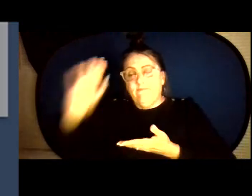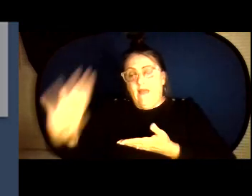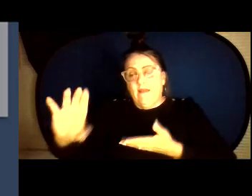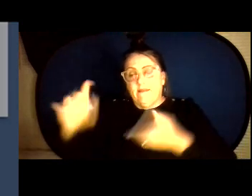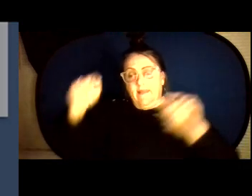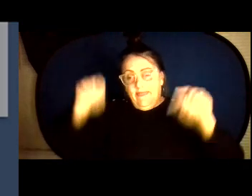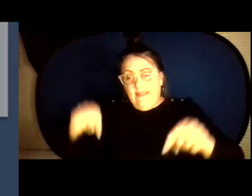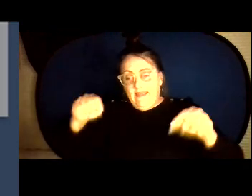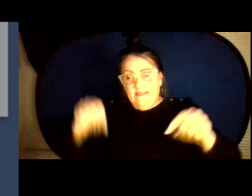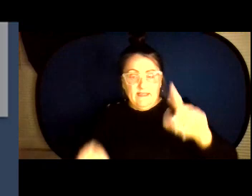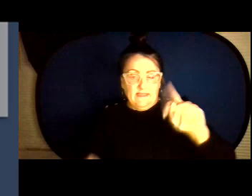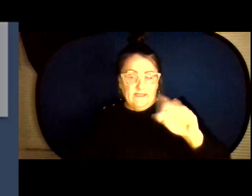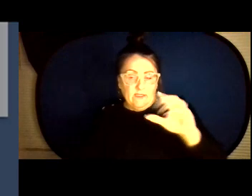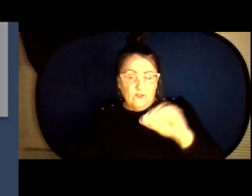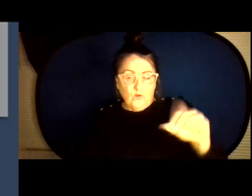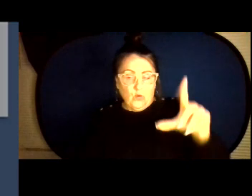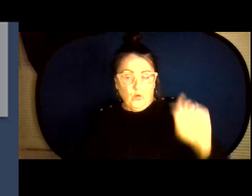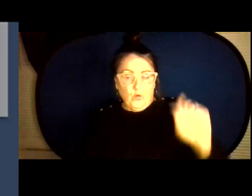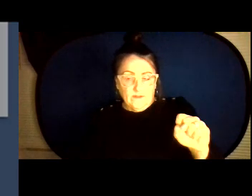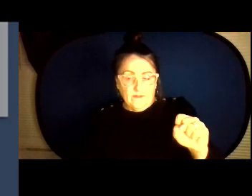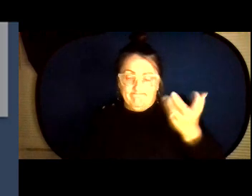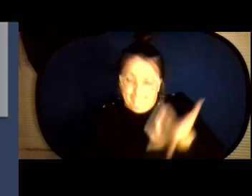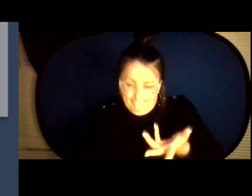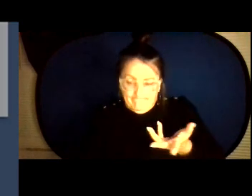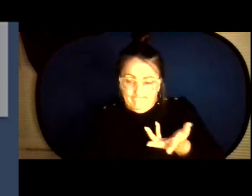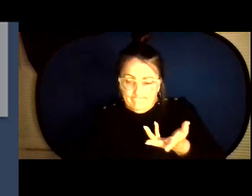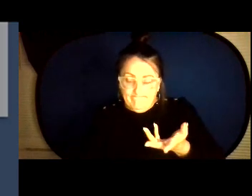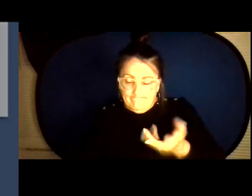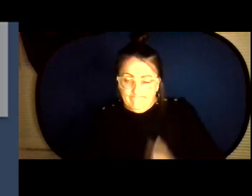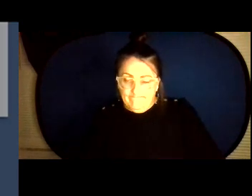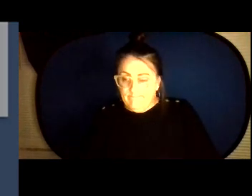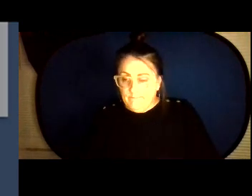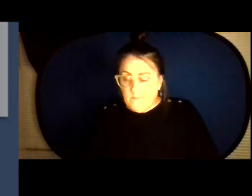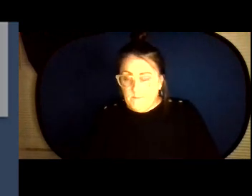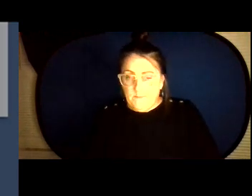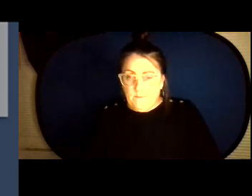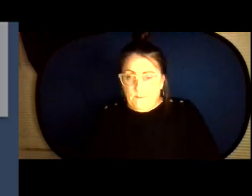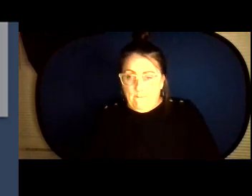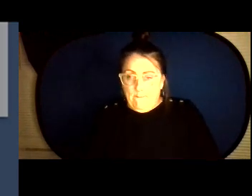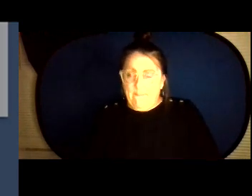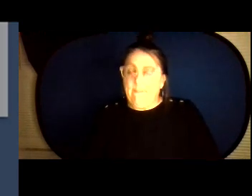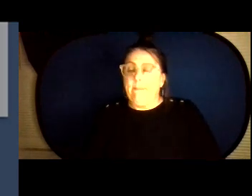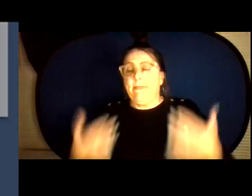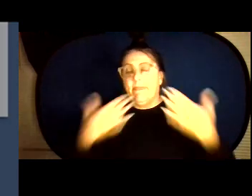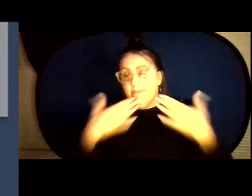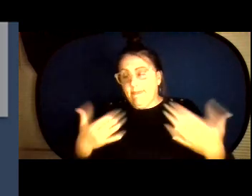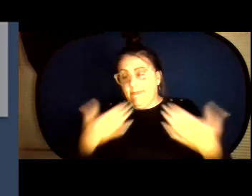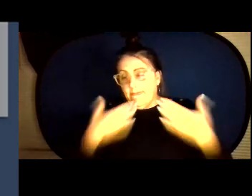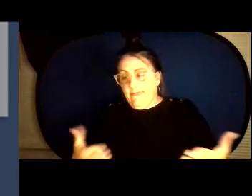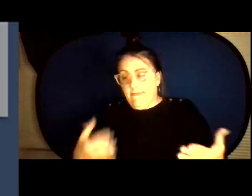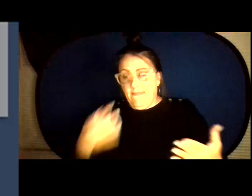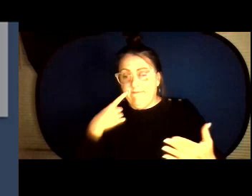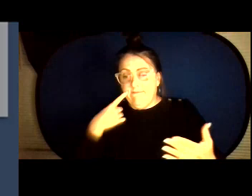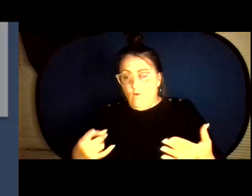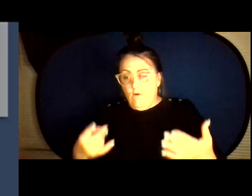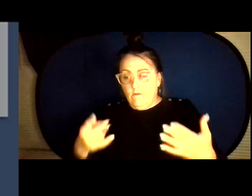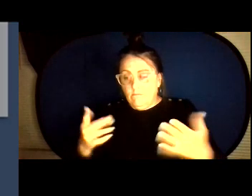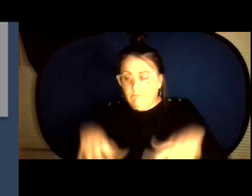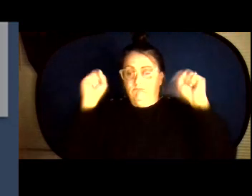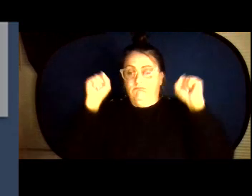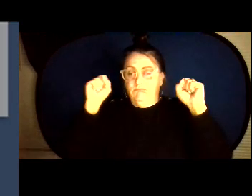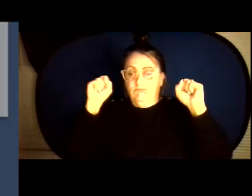of tools. And that's what they are. They are tools. They are And tools, yeah. so, thank you for taking up the work and